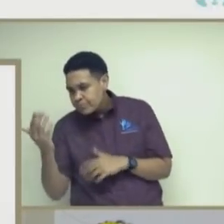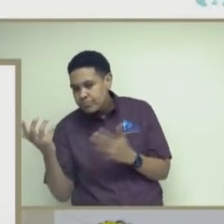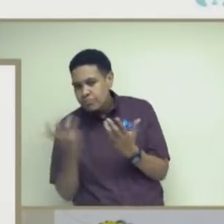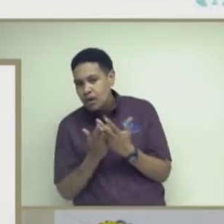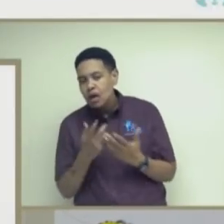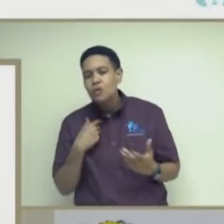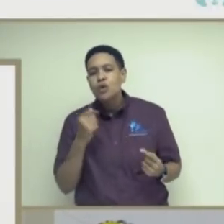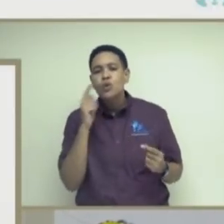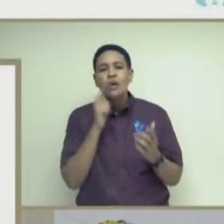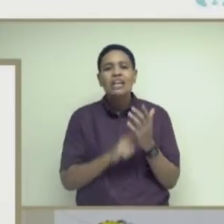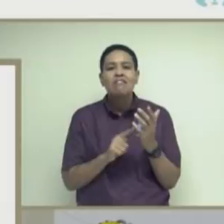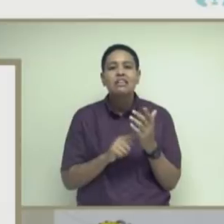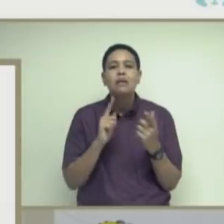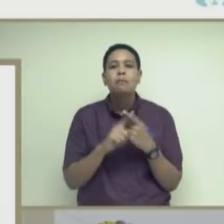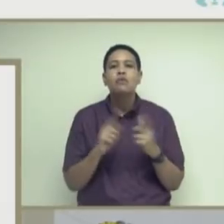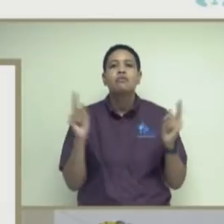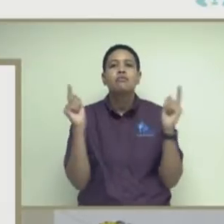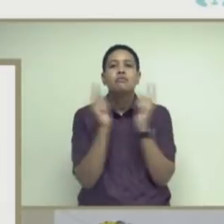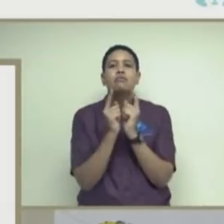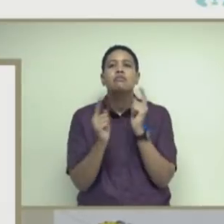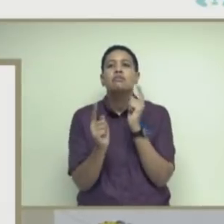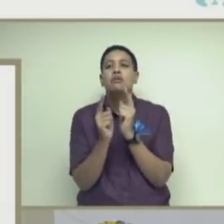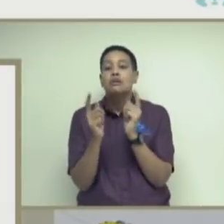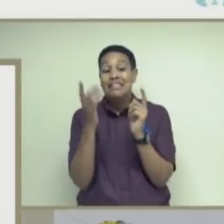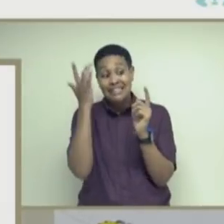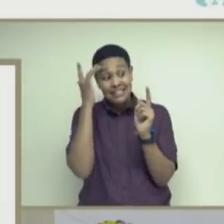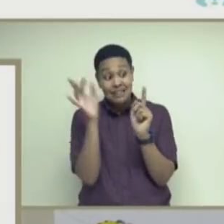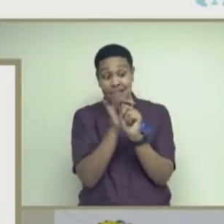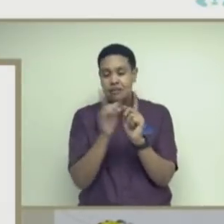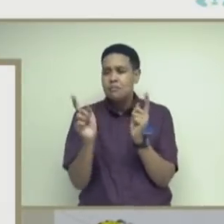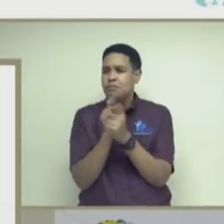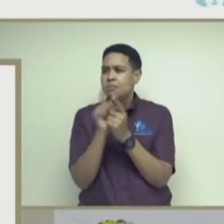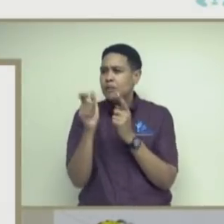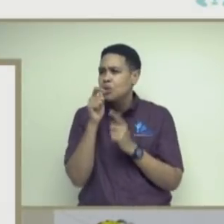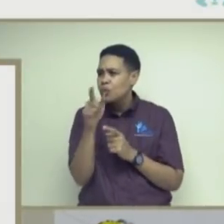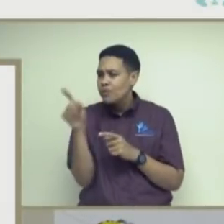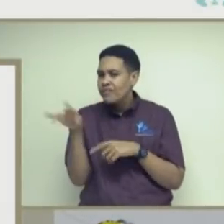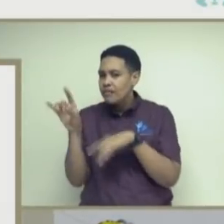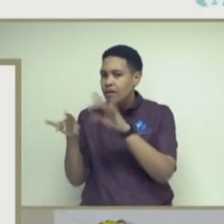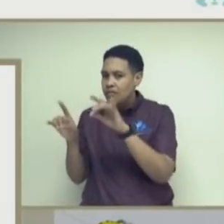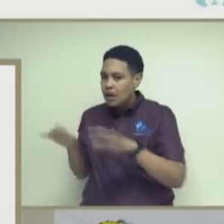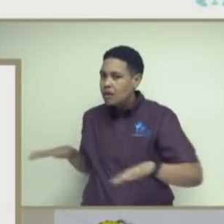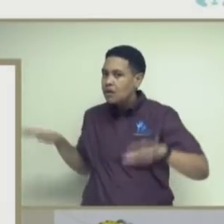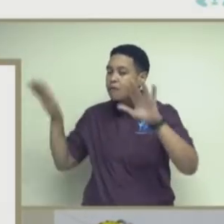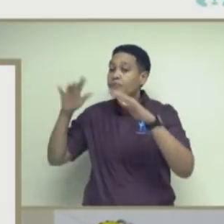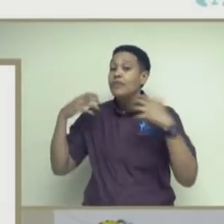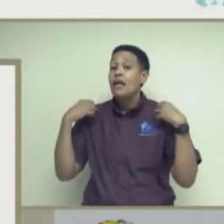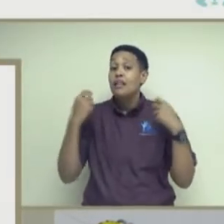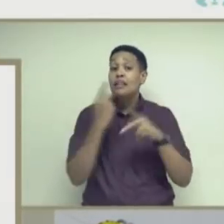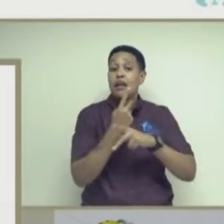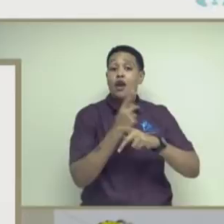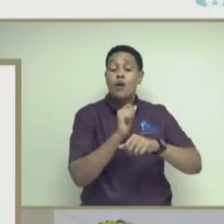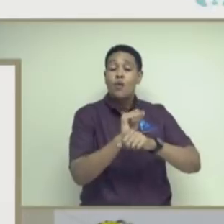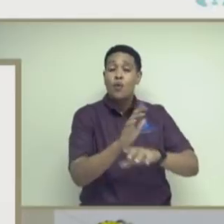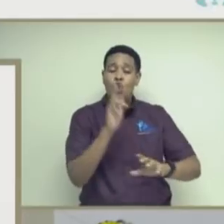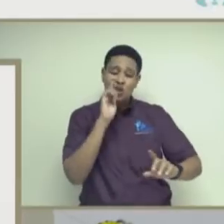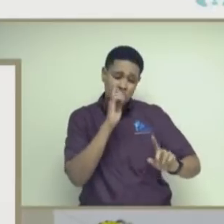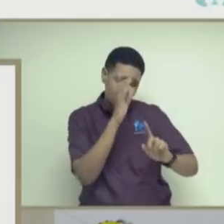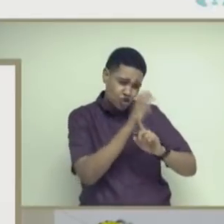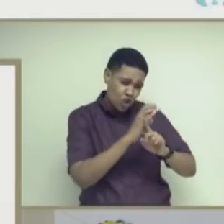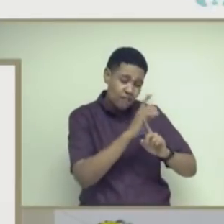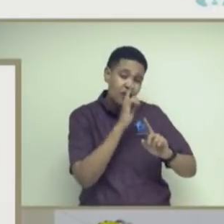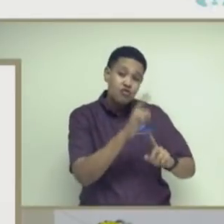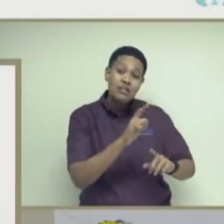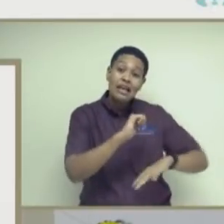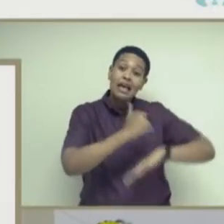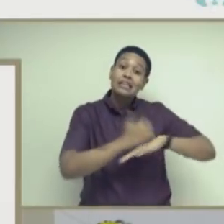investigation and contact tracing. The healthcare worker surveillance, there is an established tourist